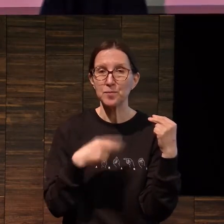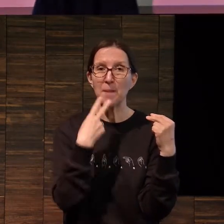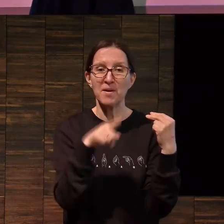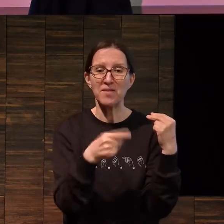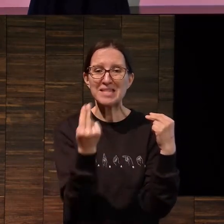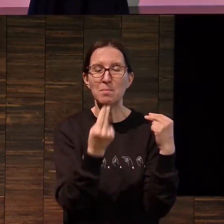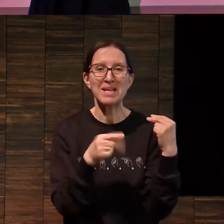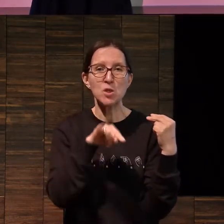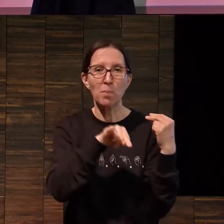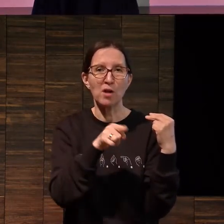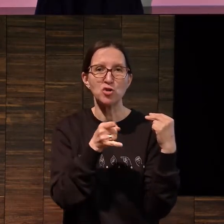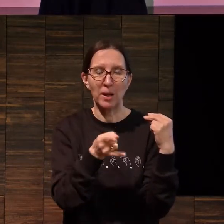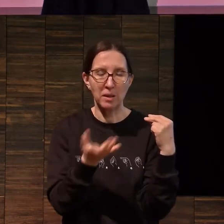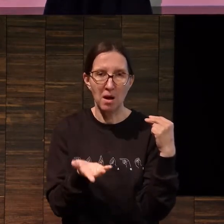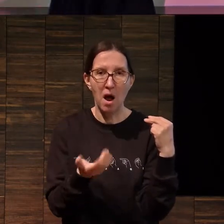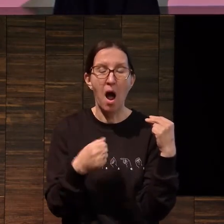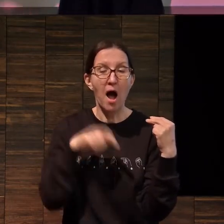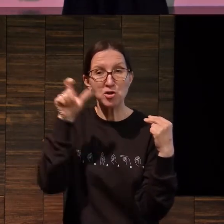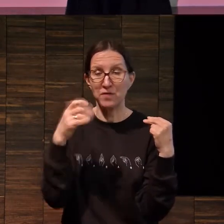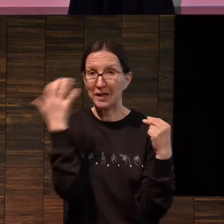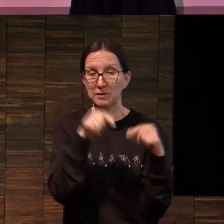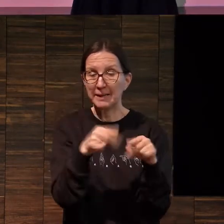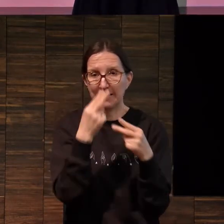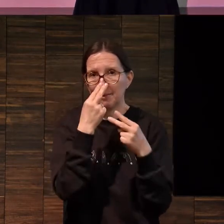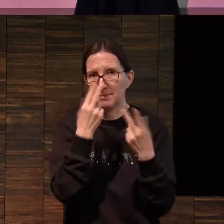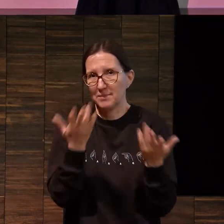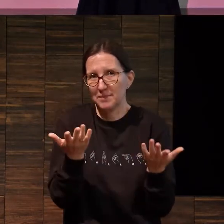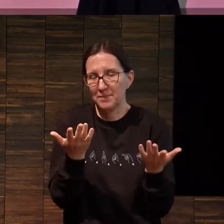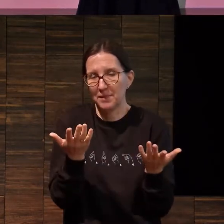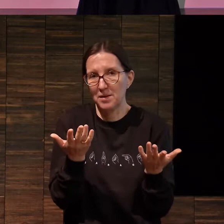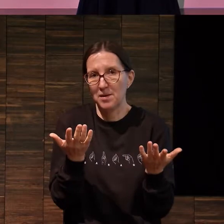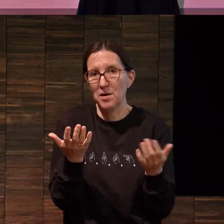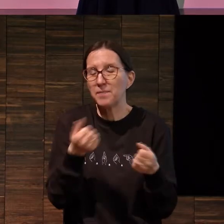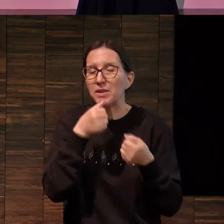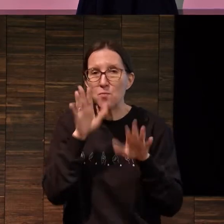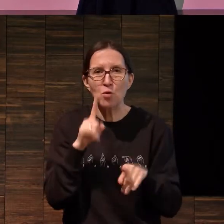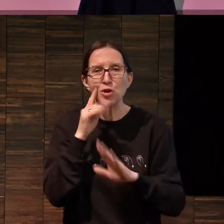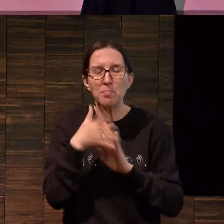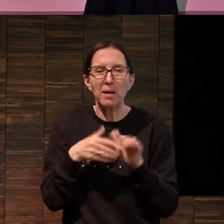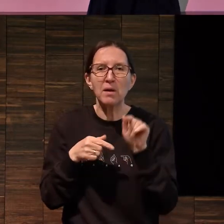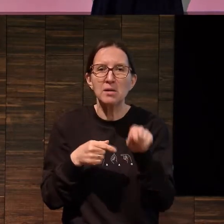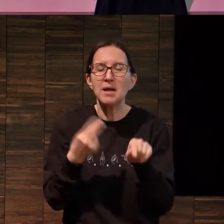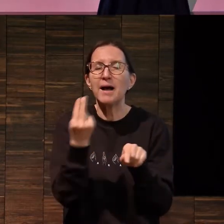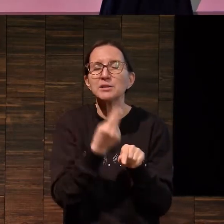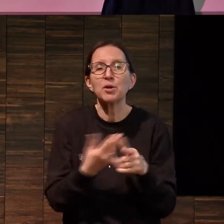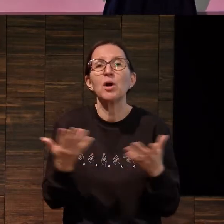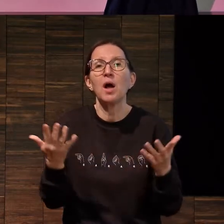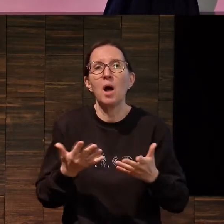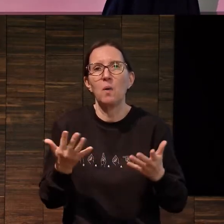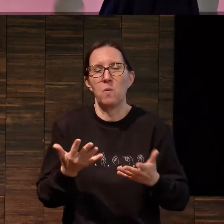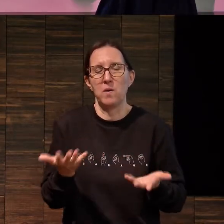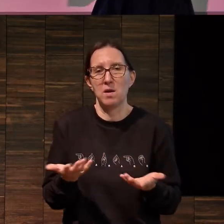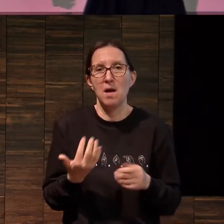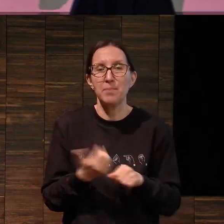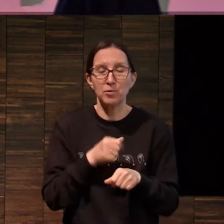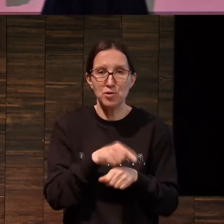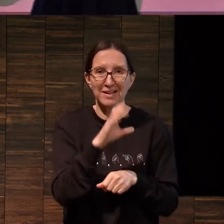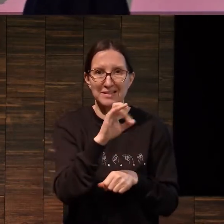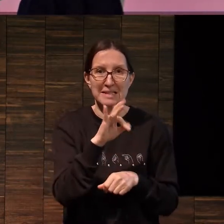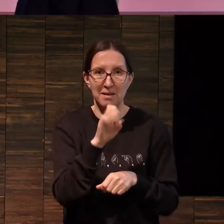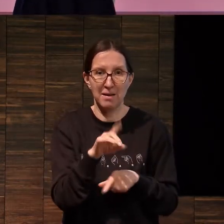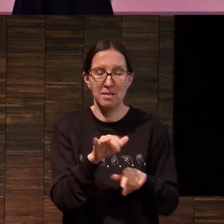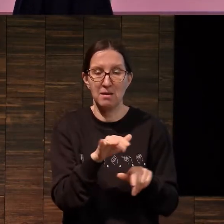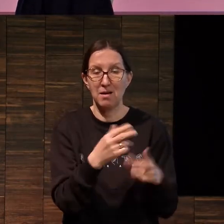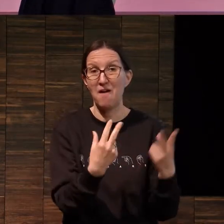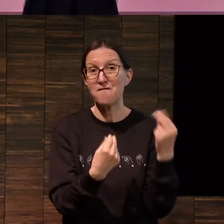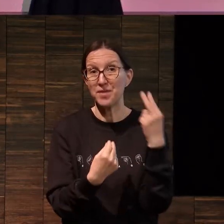button. Next, we have an image. The partially sighted user can see what is